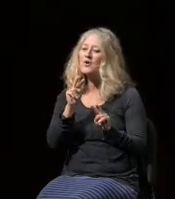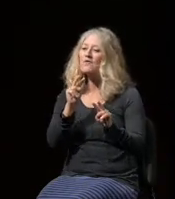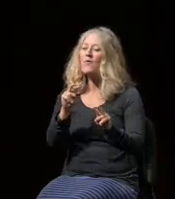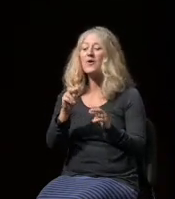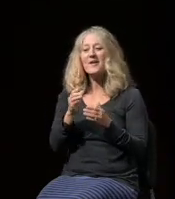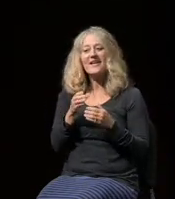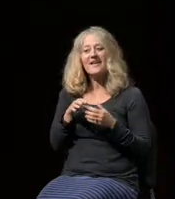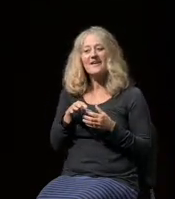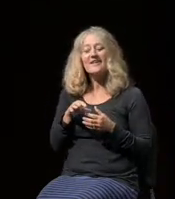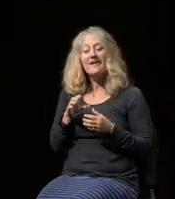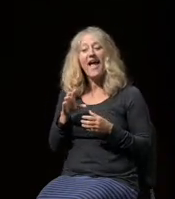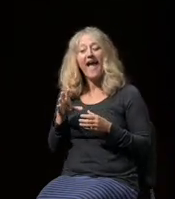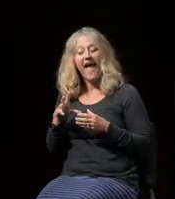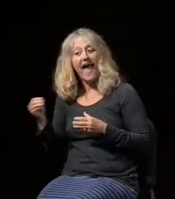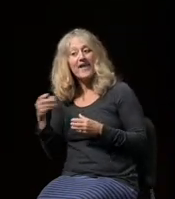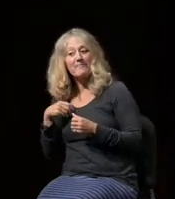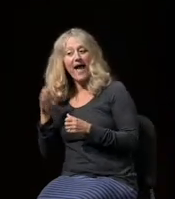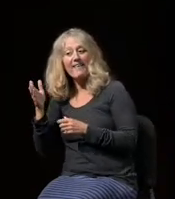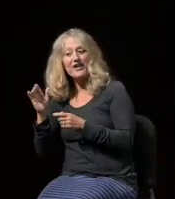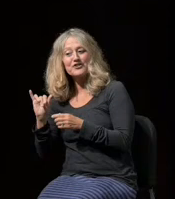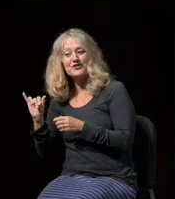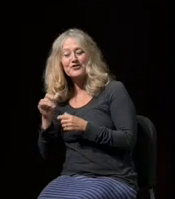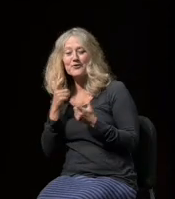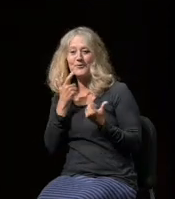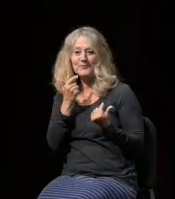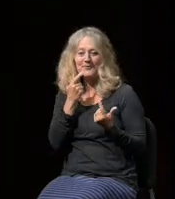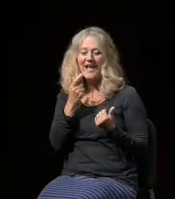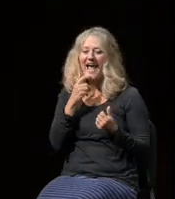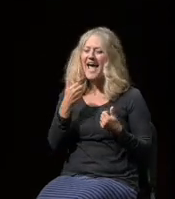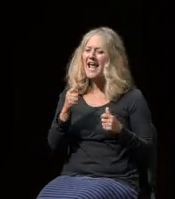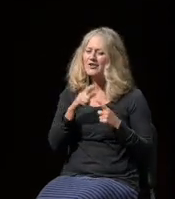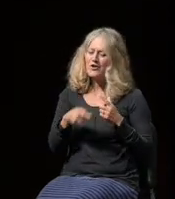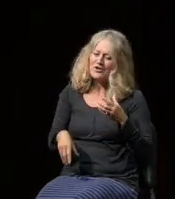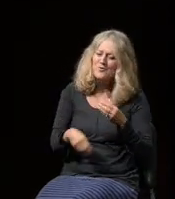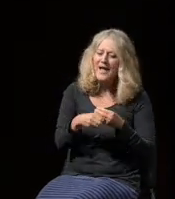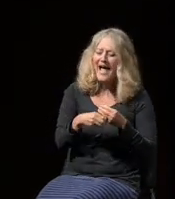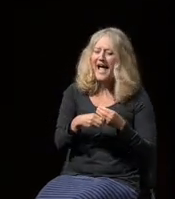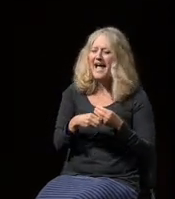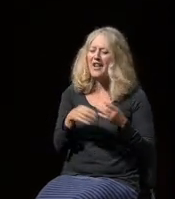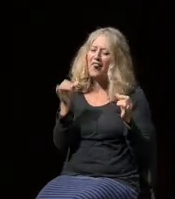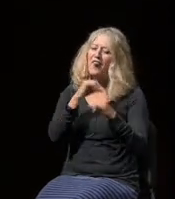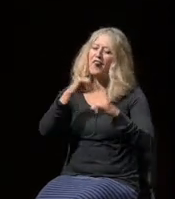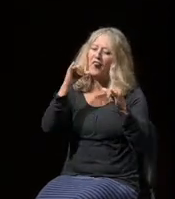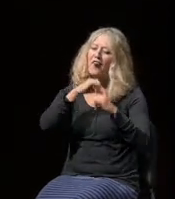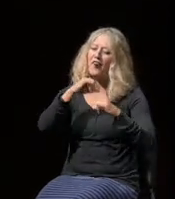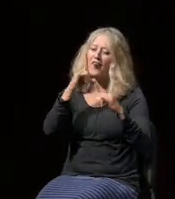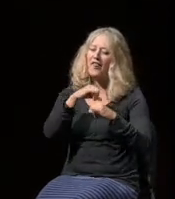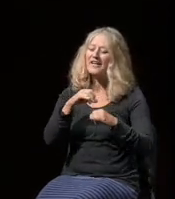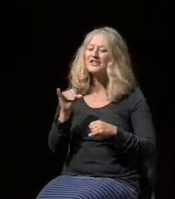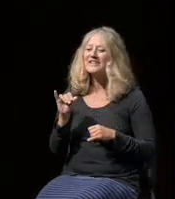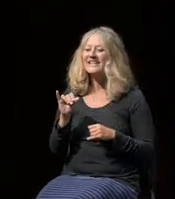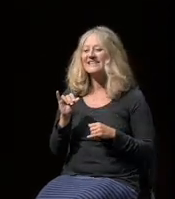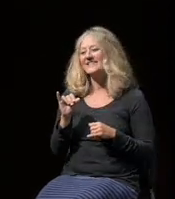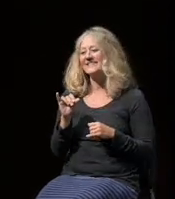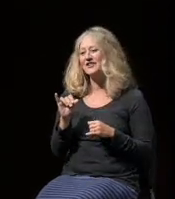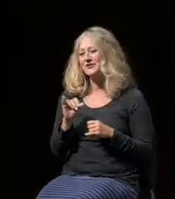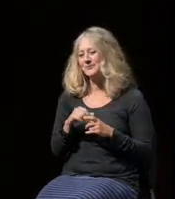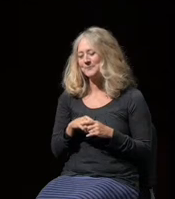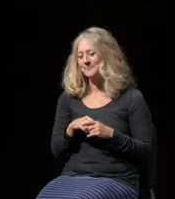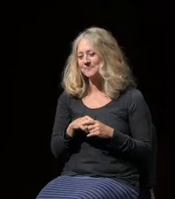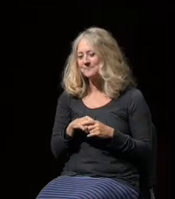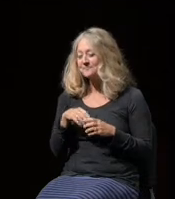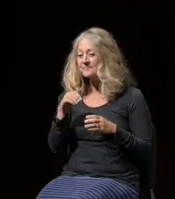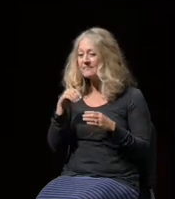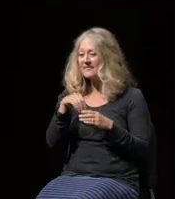course. And I enjoy trying to put something funny together, end quote. In reading